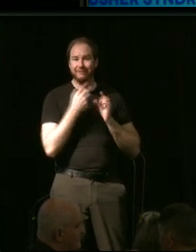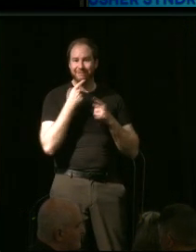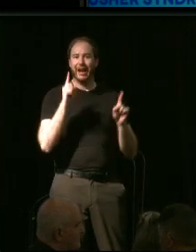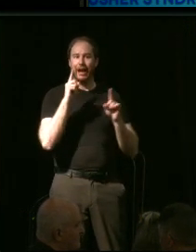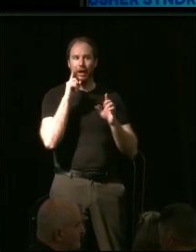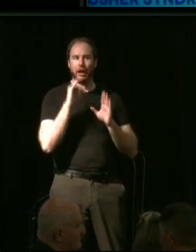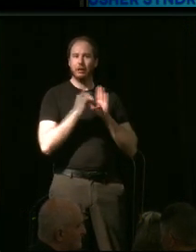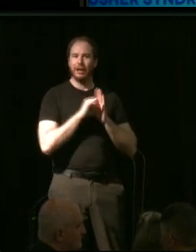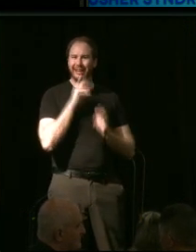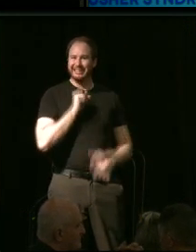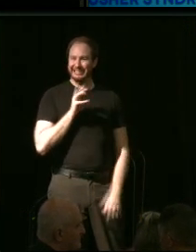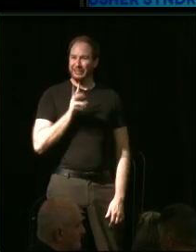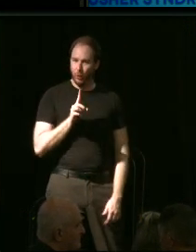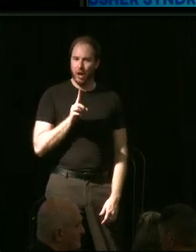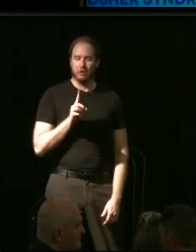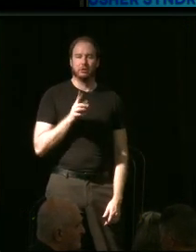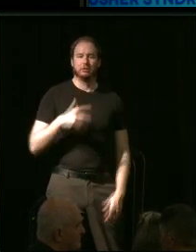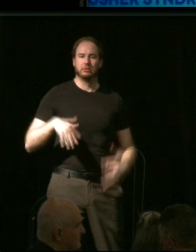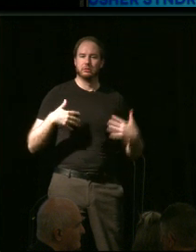61 with Usher syndrome.